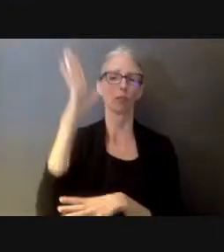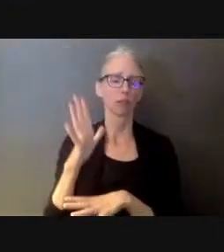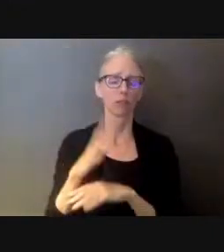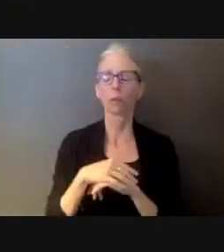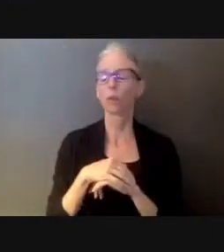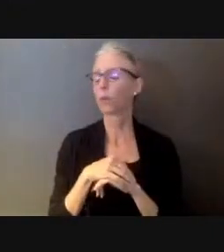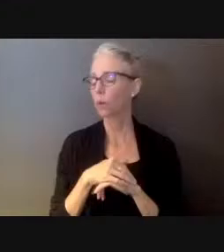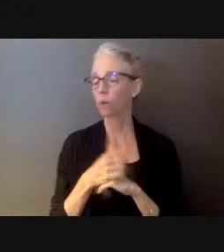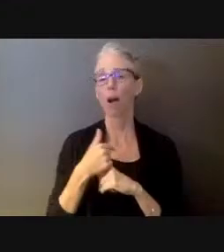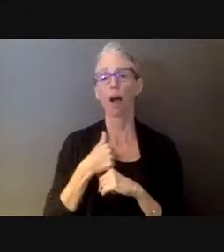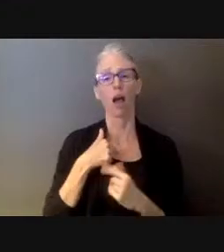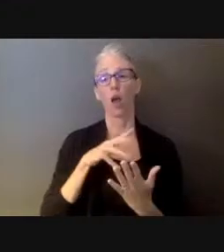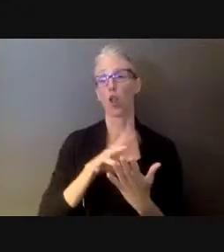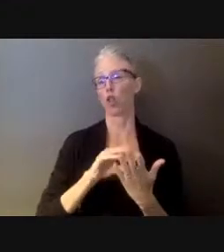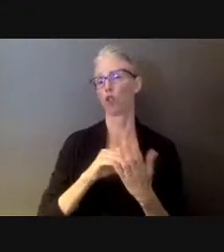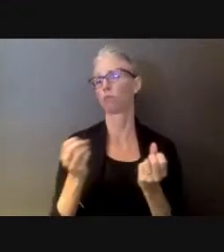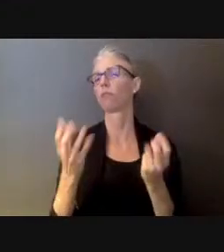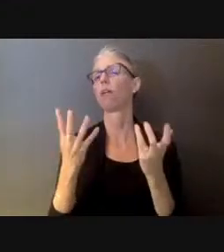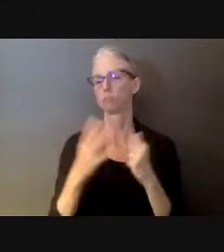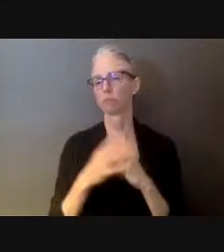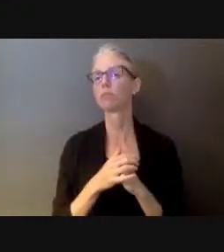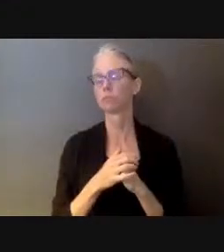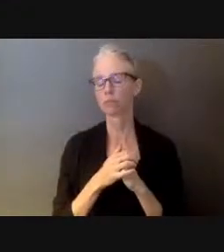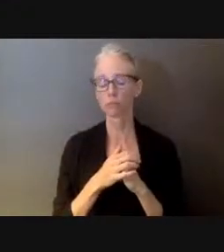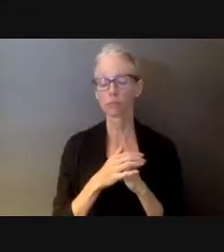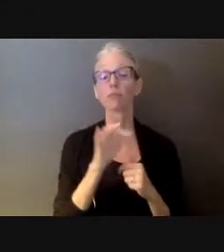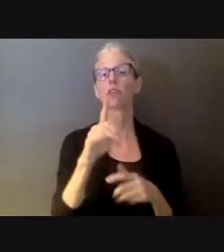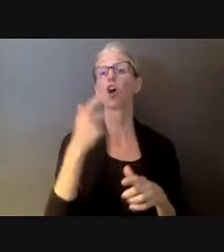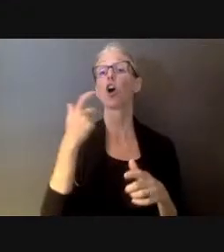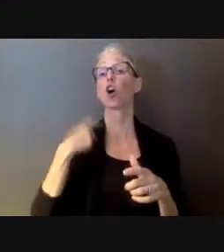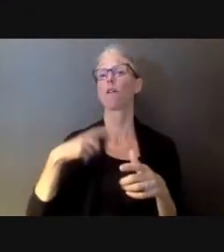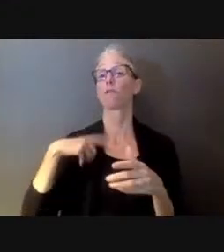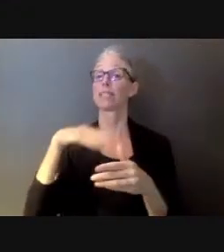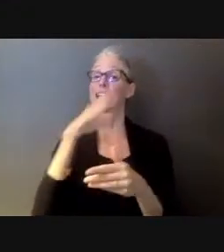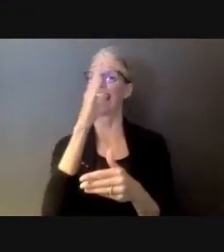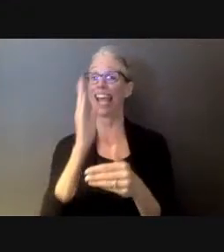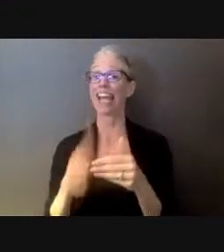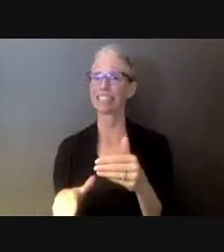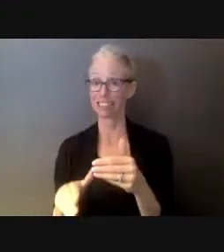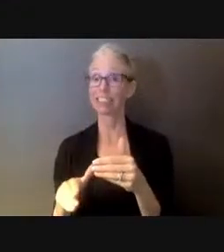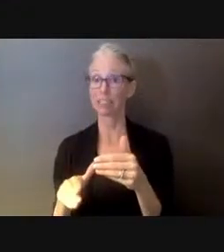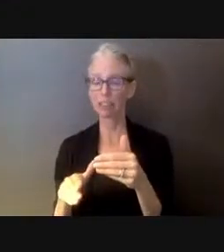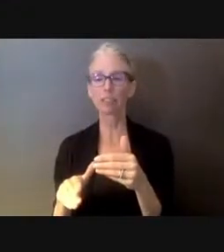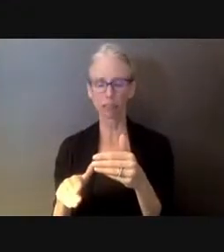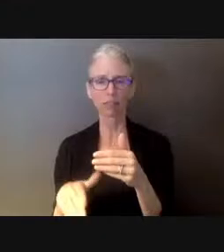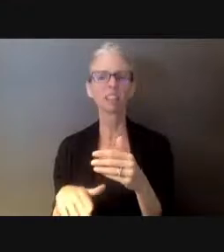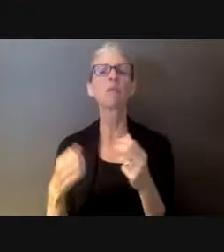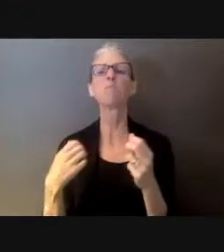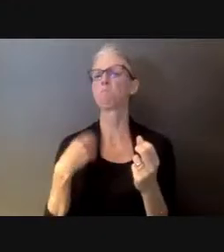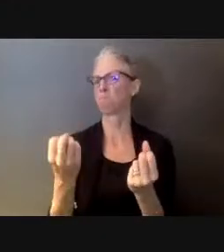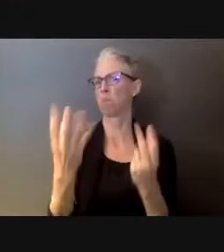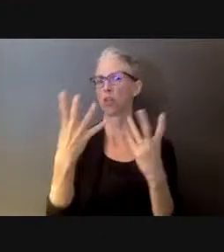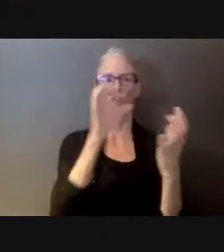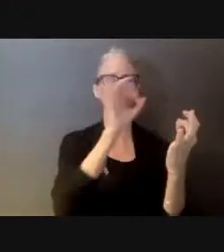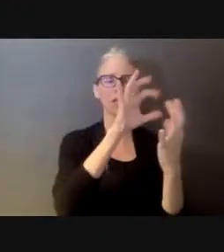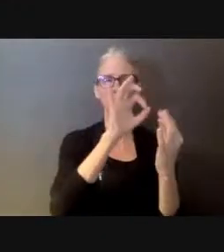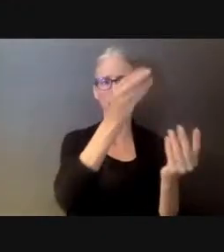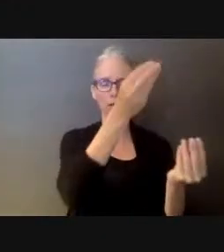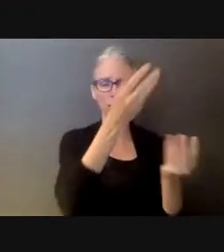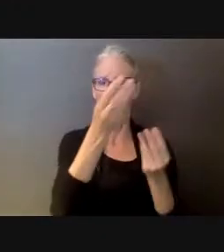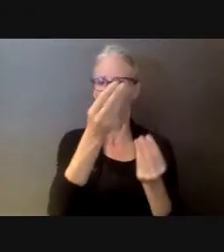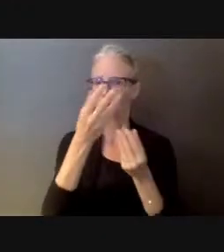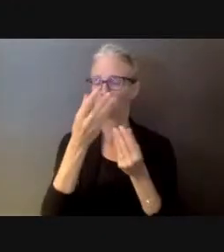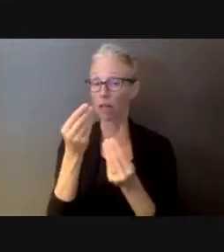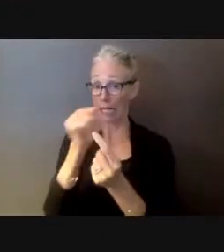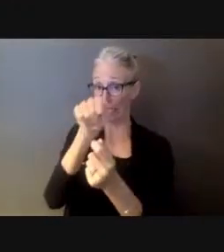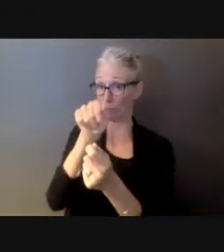And we also got some great feedback at the end of that conference particularly from land managers, people that are responsible for designing and